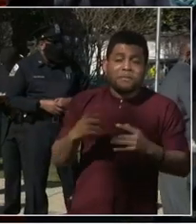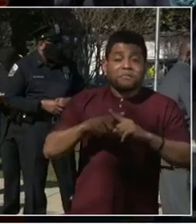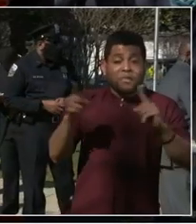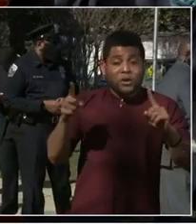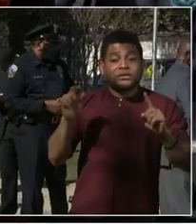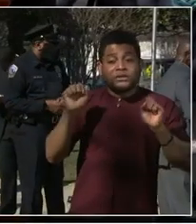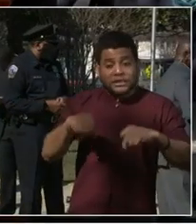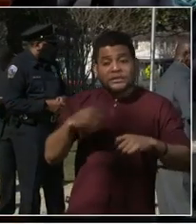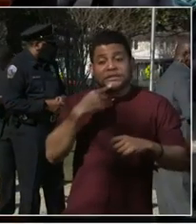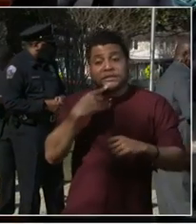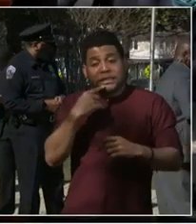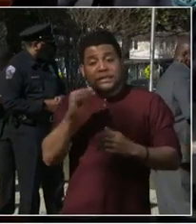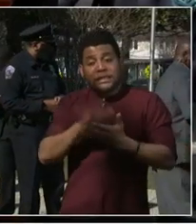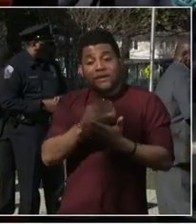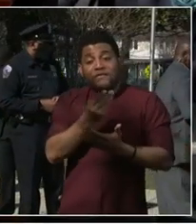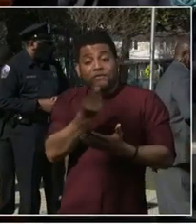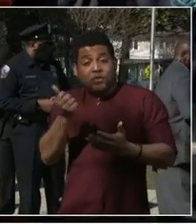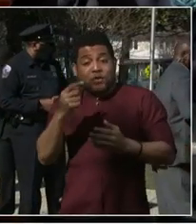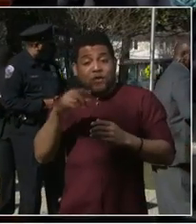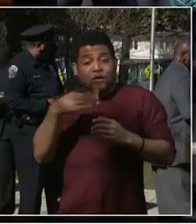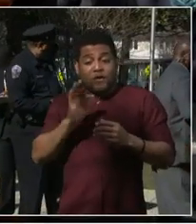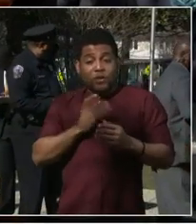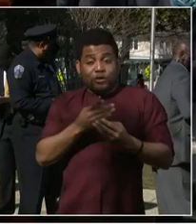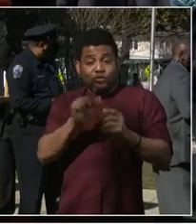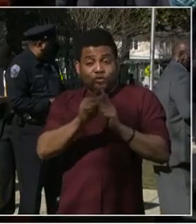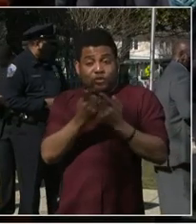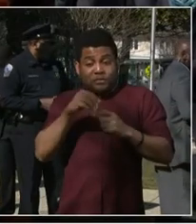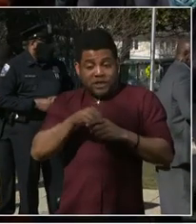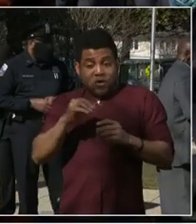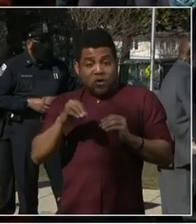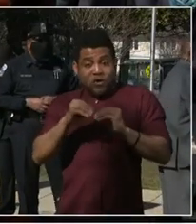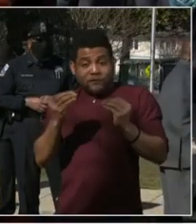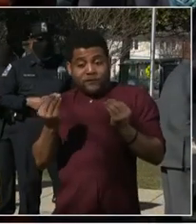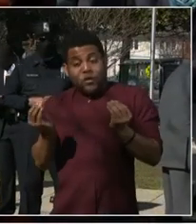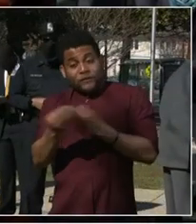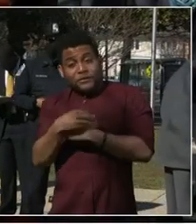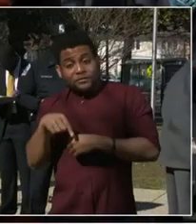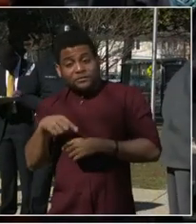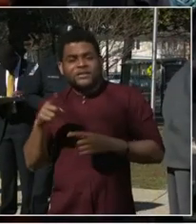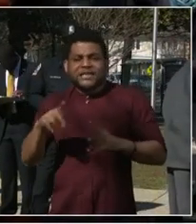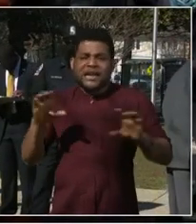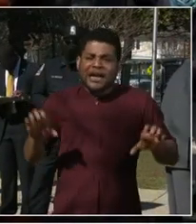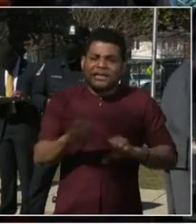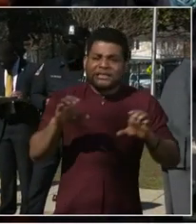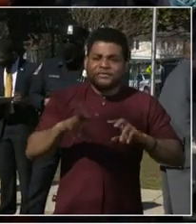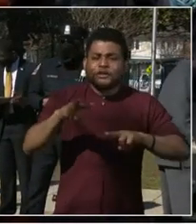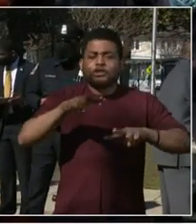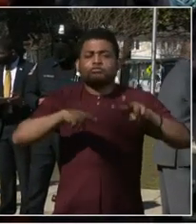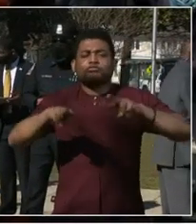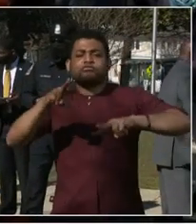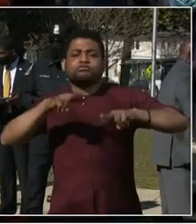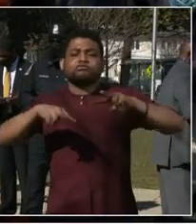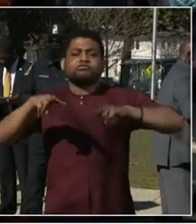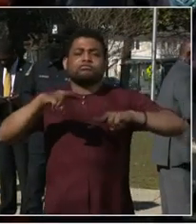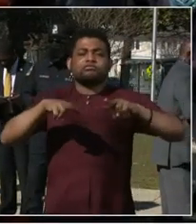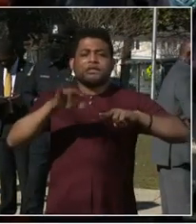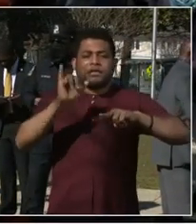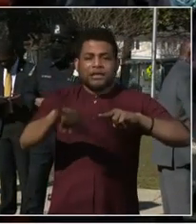a couple of groups in our office were actively surveilling that area